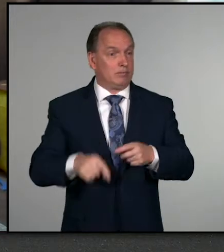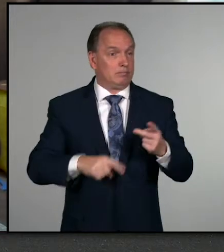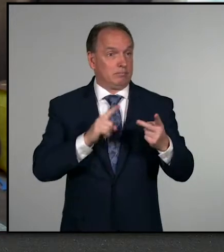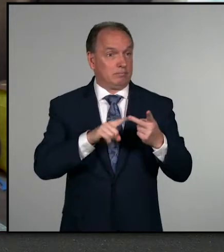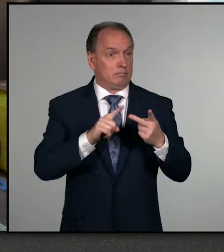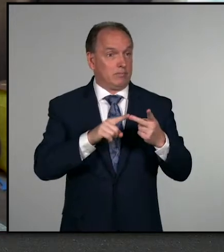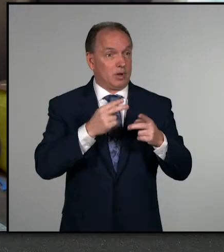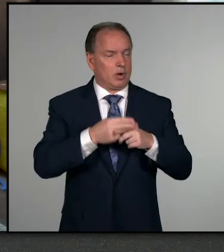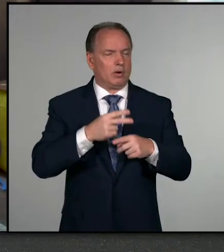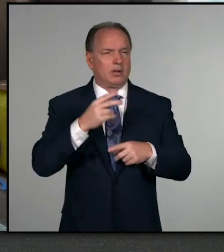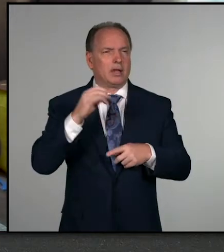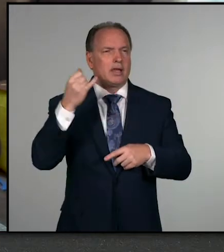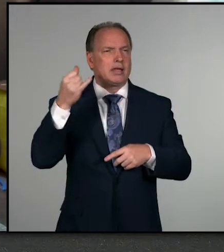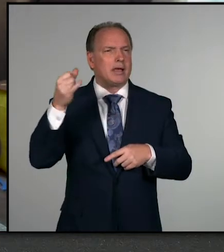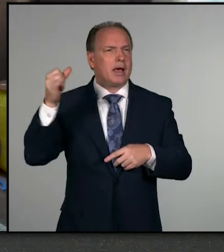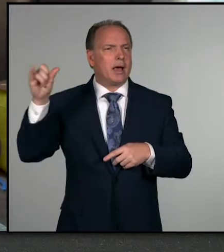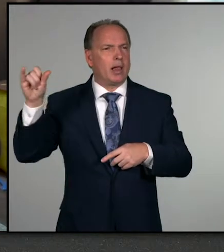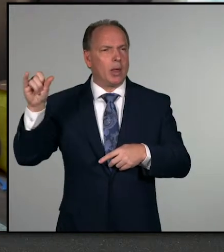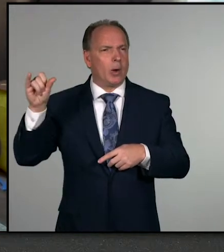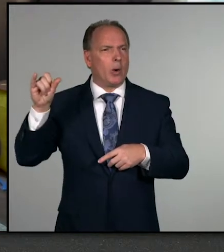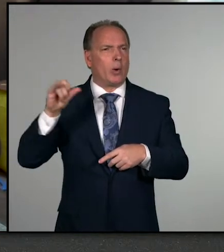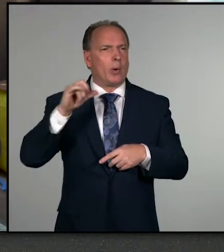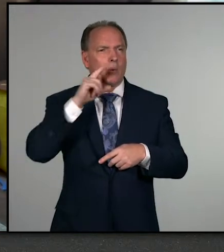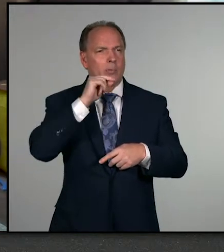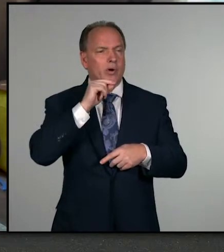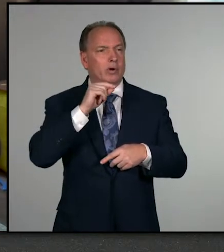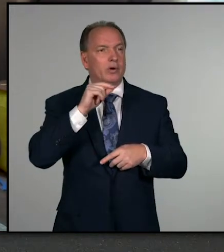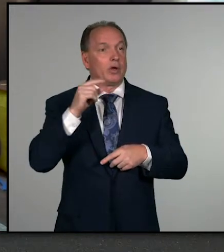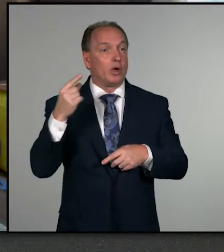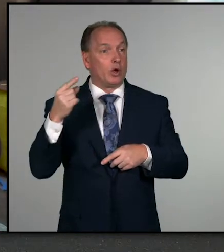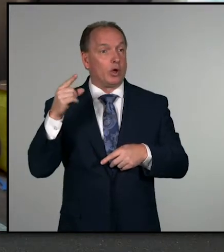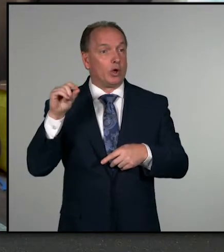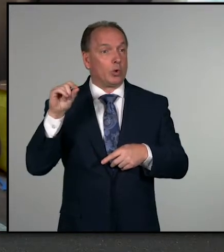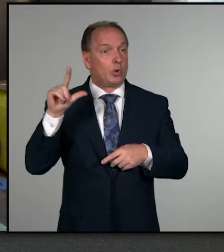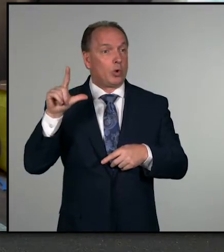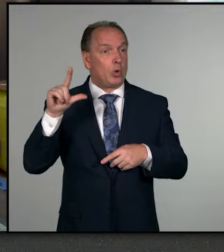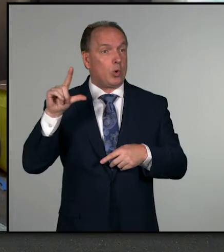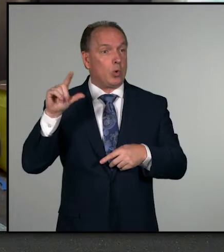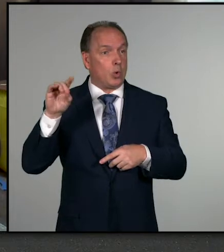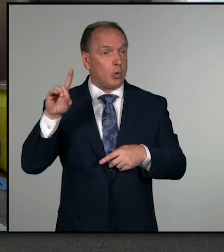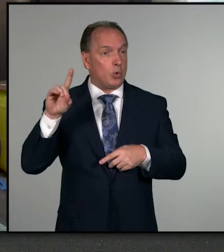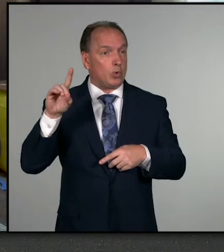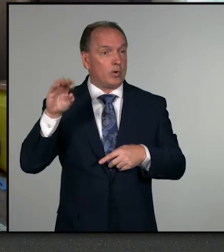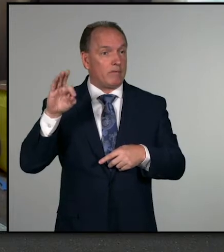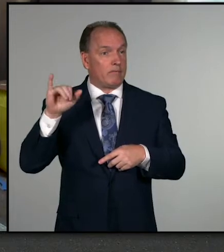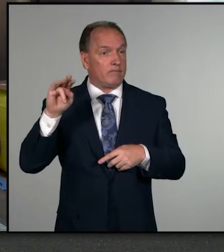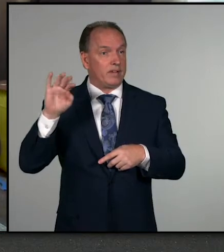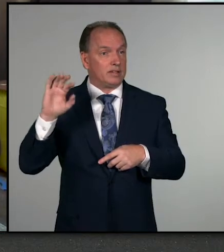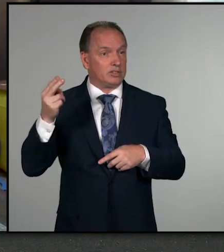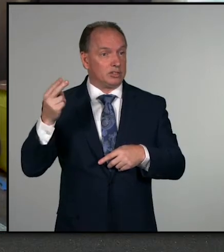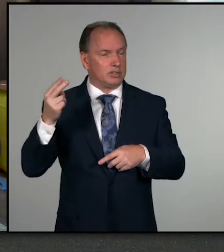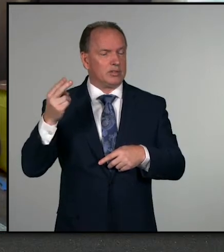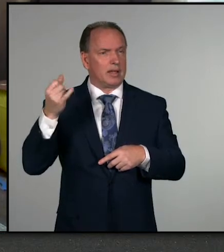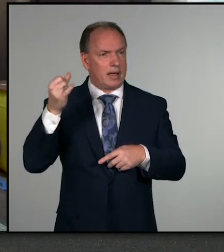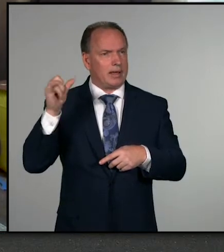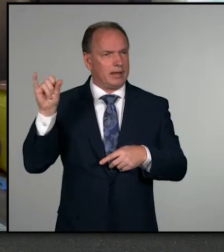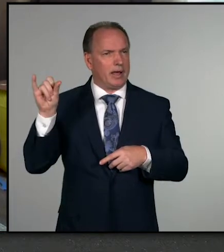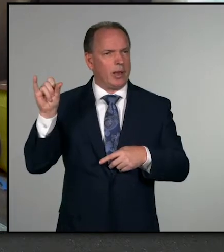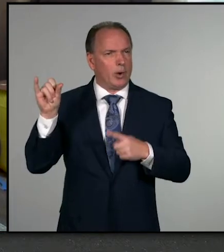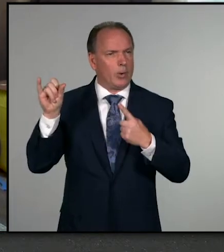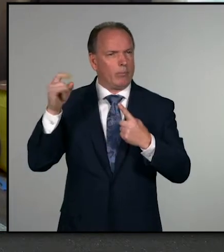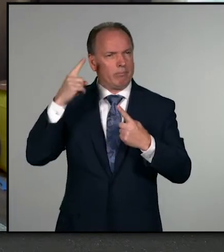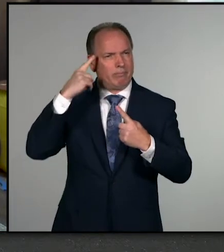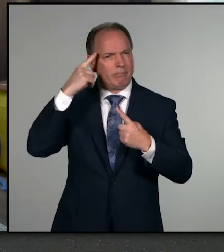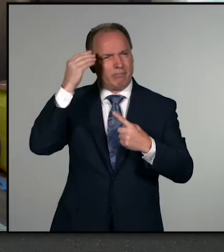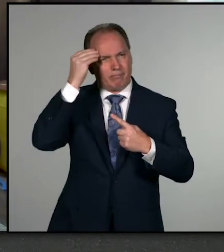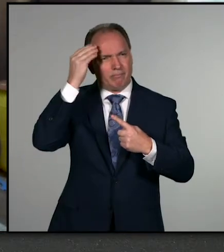those pretty bright yellow birds. There are goldfinches. So the yellow reminds me